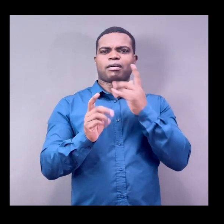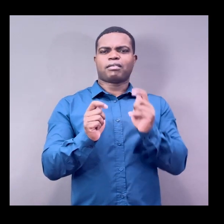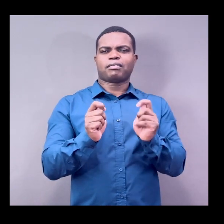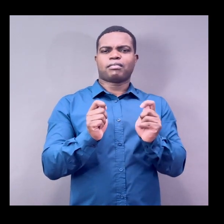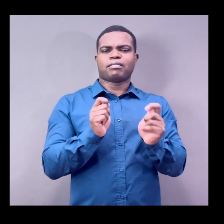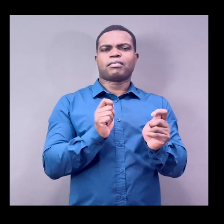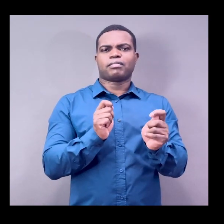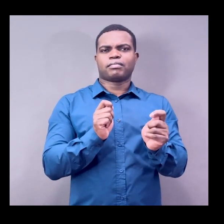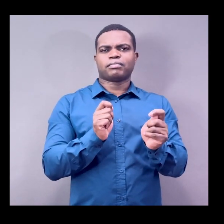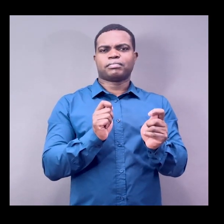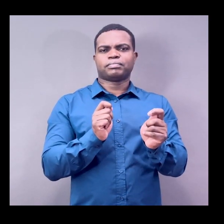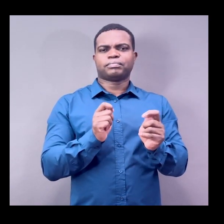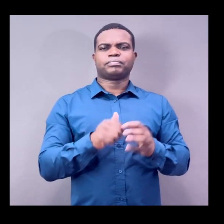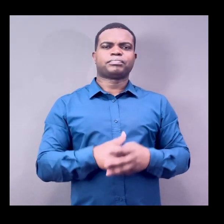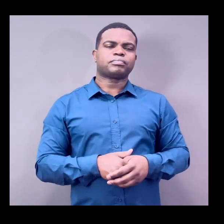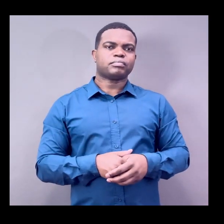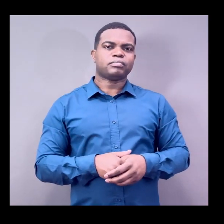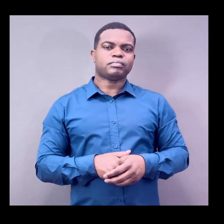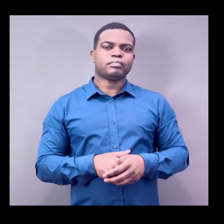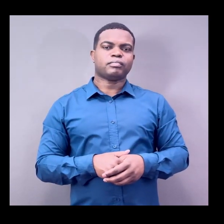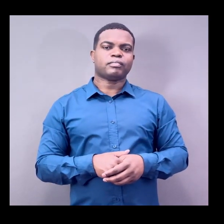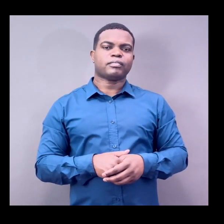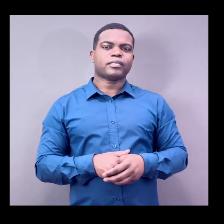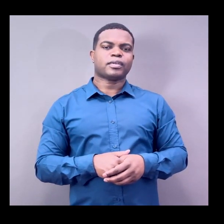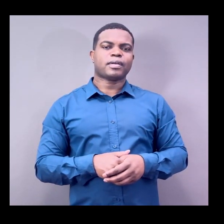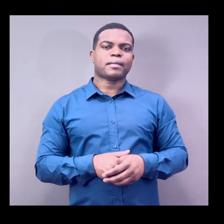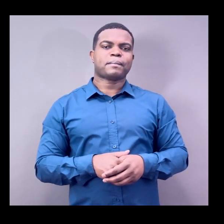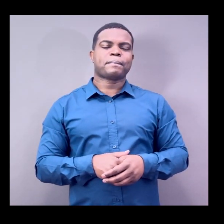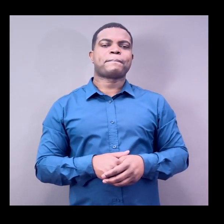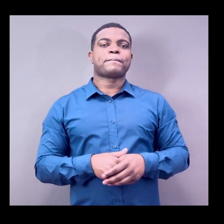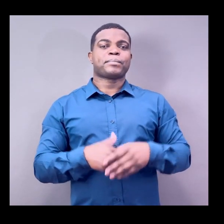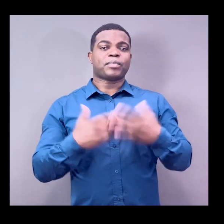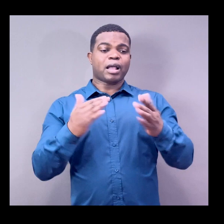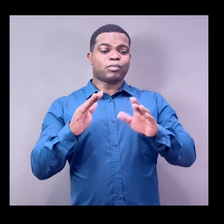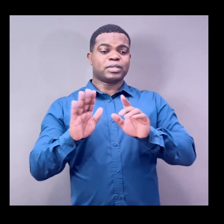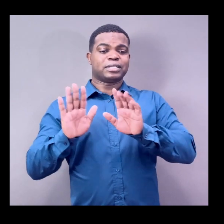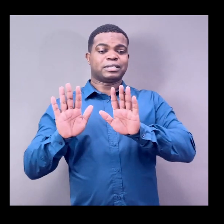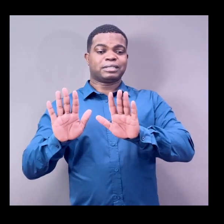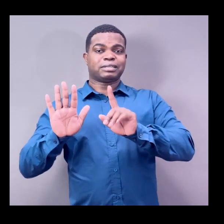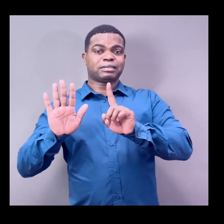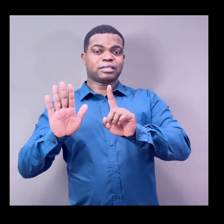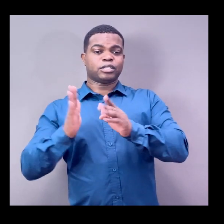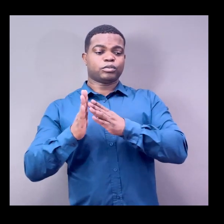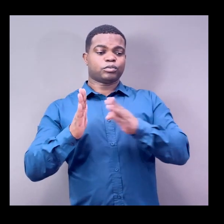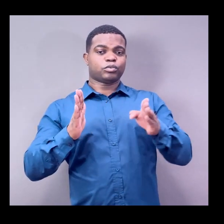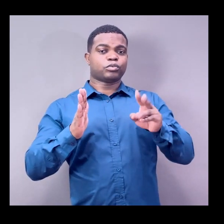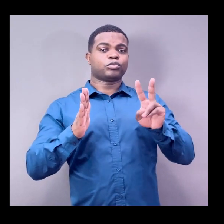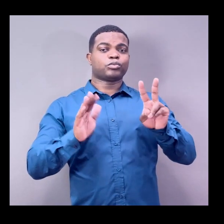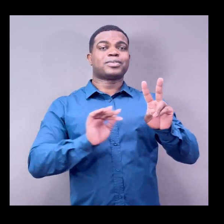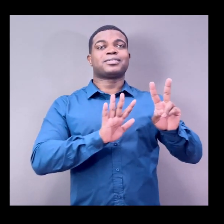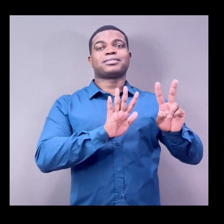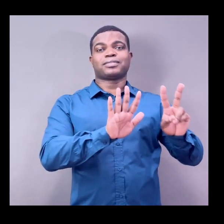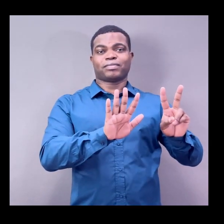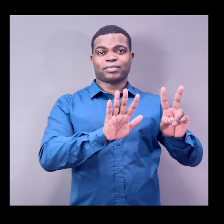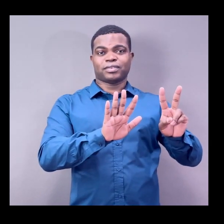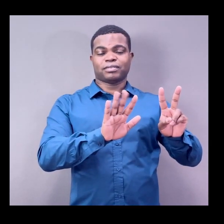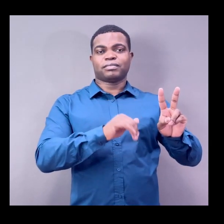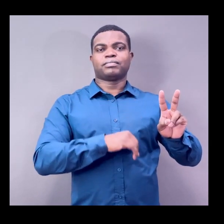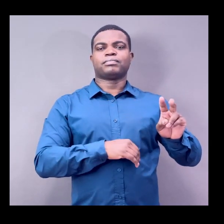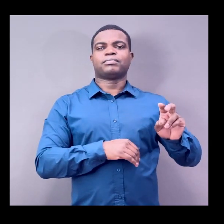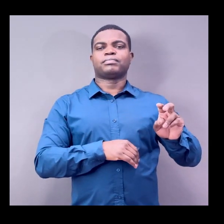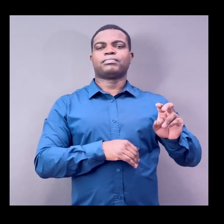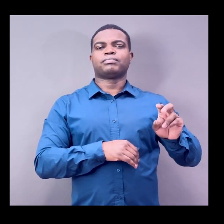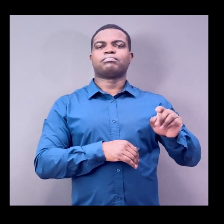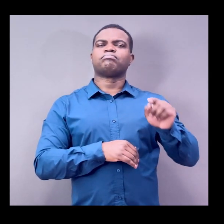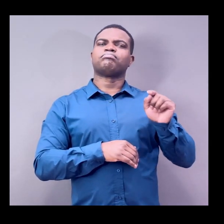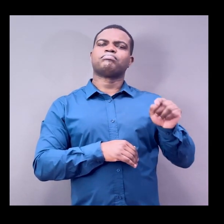would see that it has been colored. Okay, so this is from 16 to 27. You can see